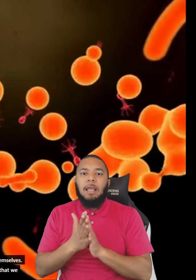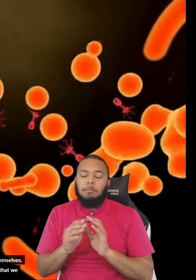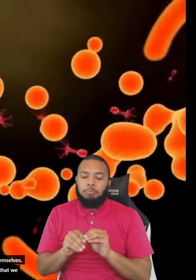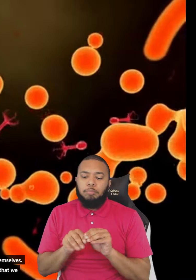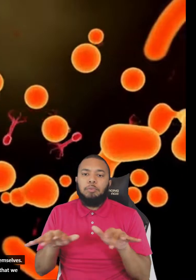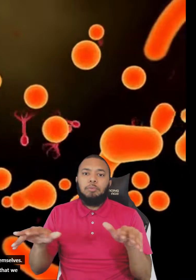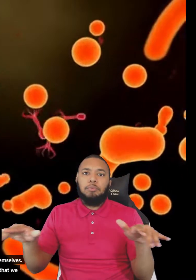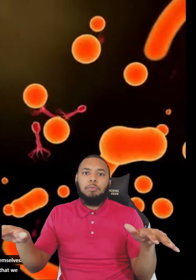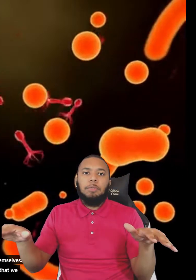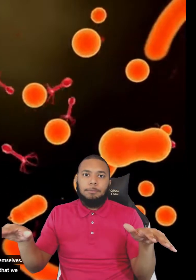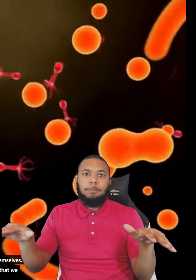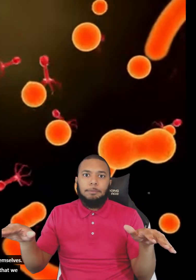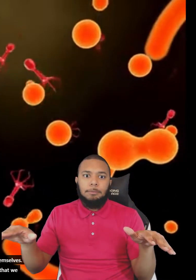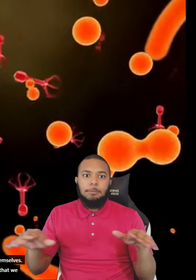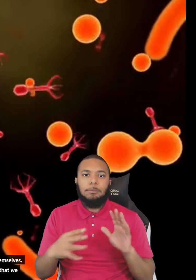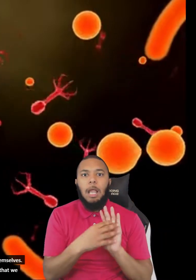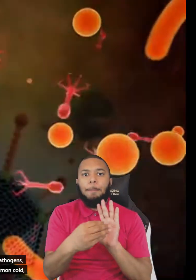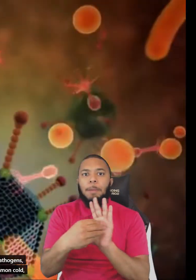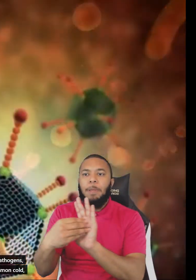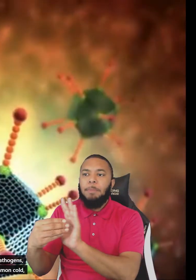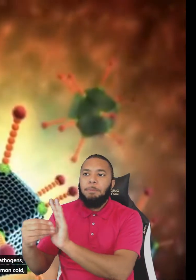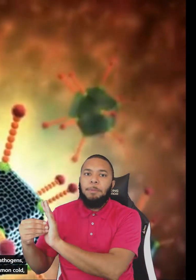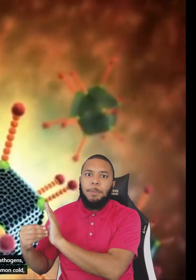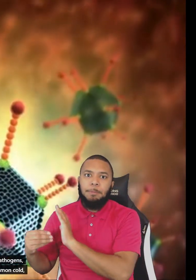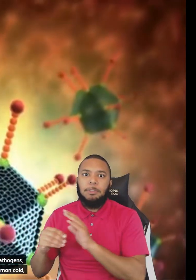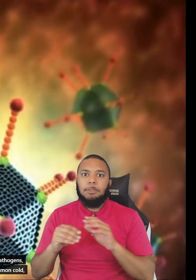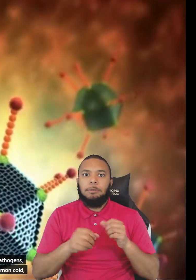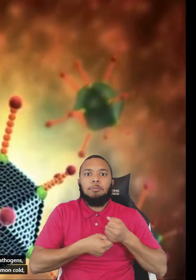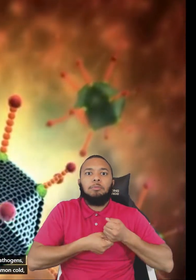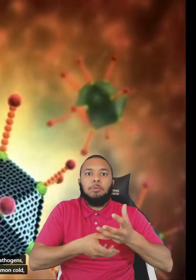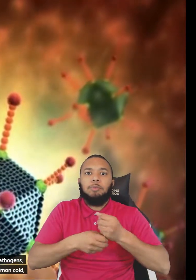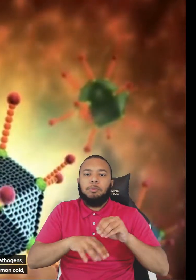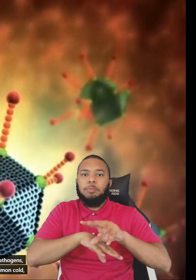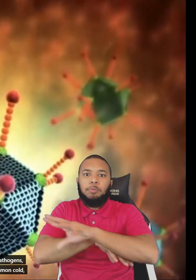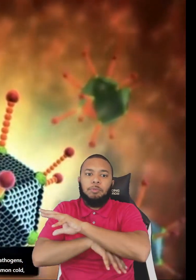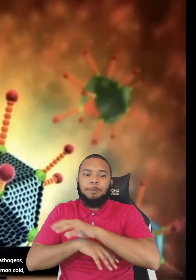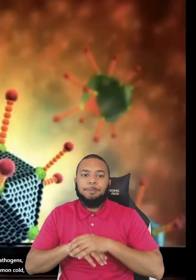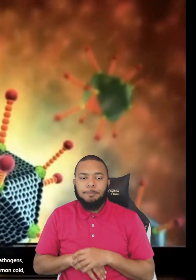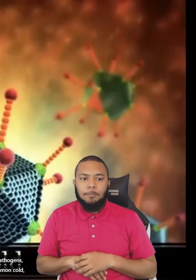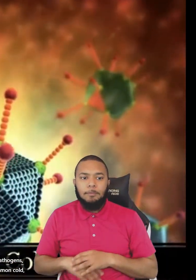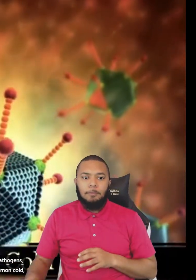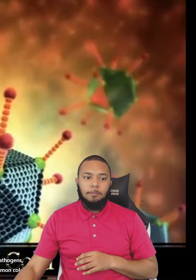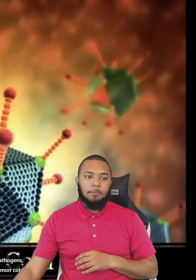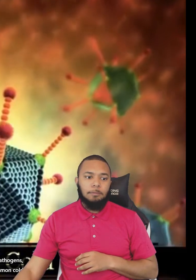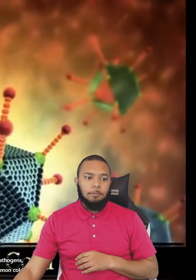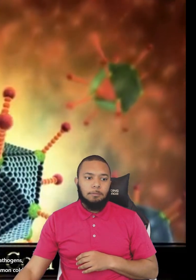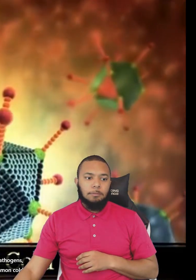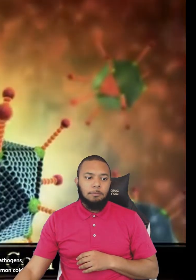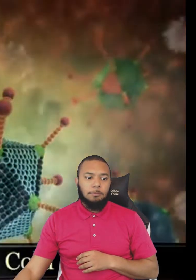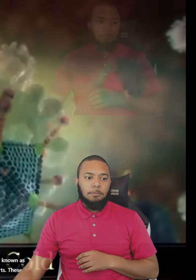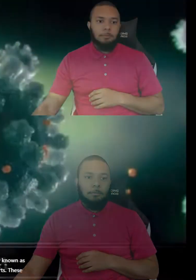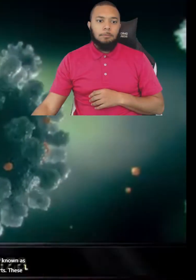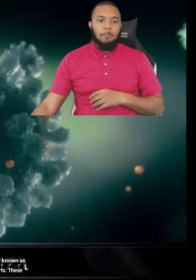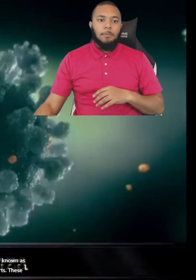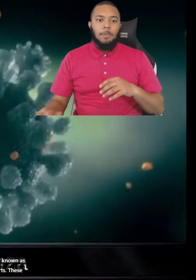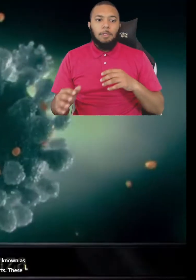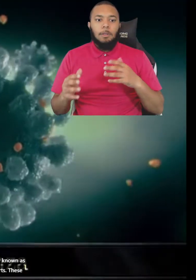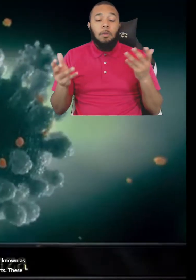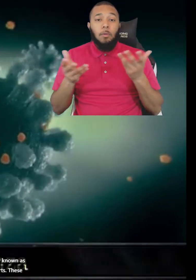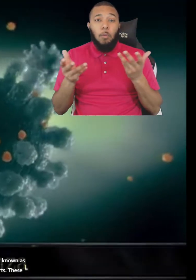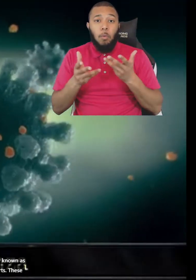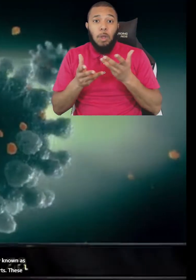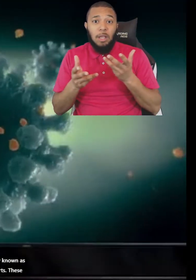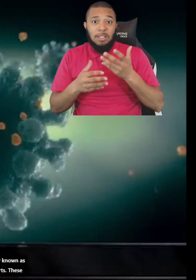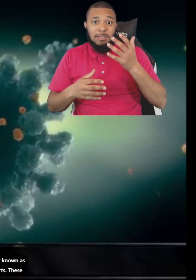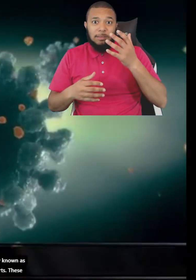themselves. So viral infections, things that we would consider to be viral pathogens, would be things like the common cold, influenza, or